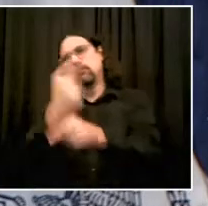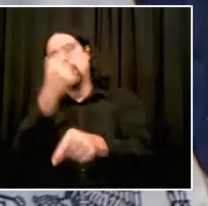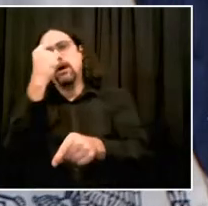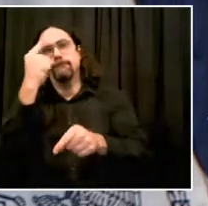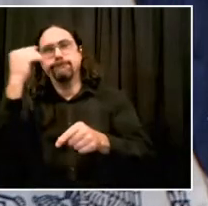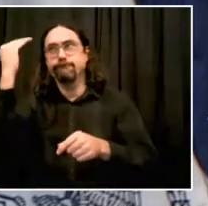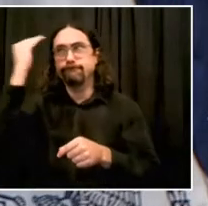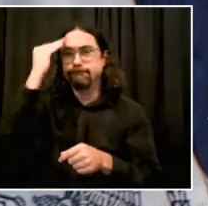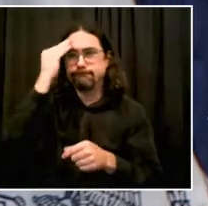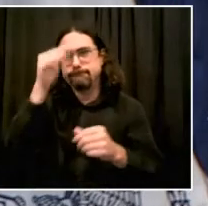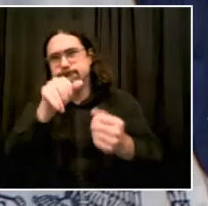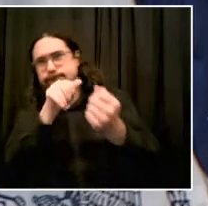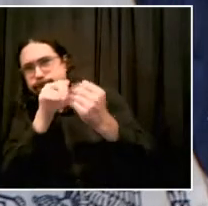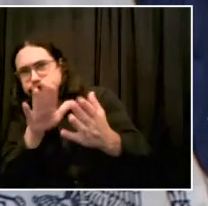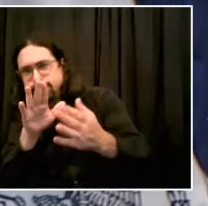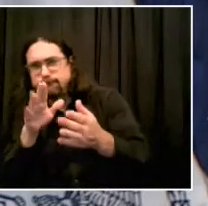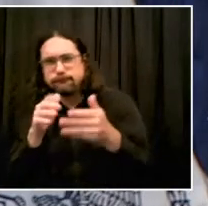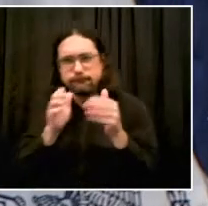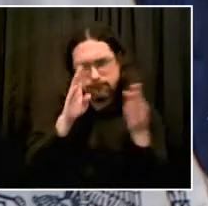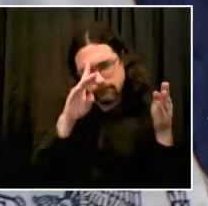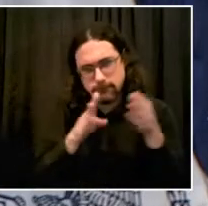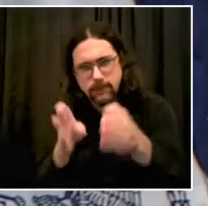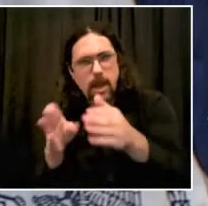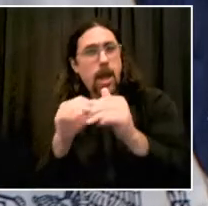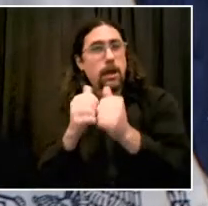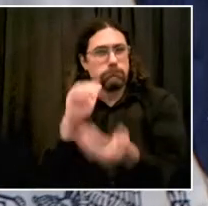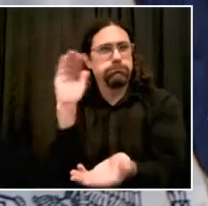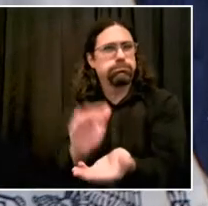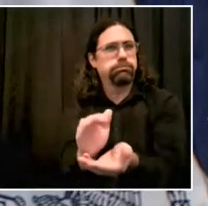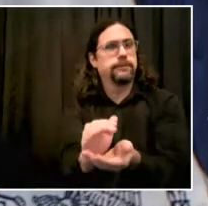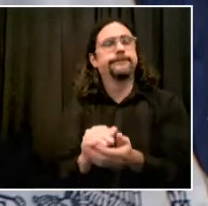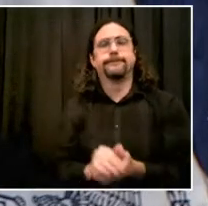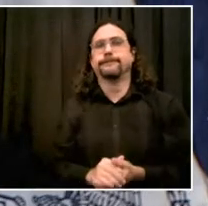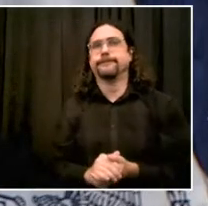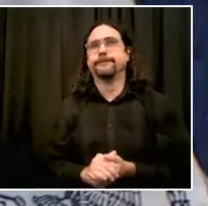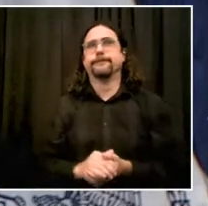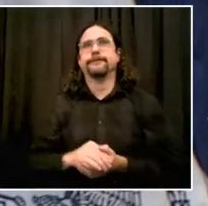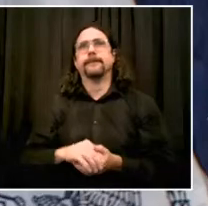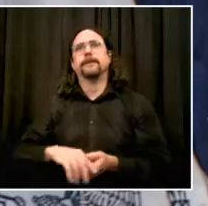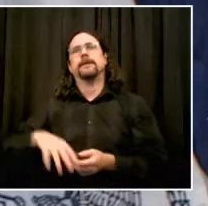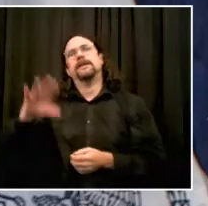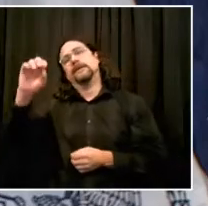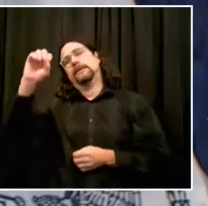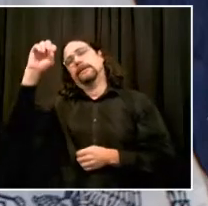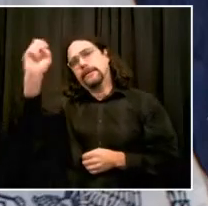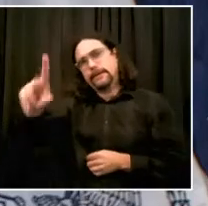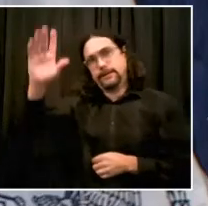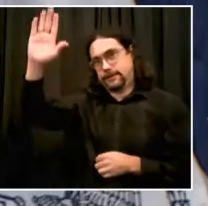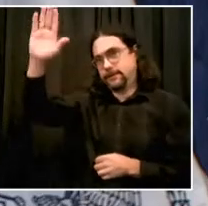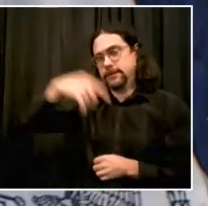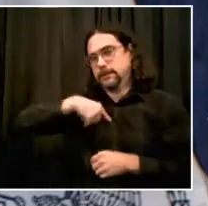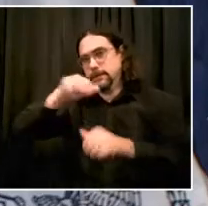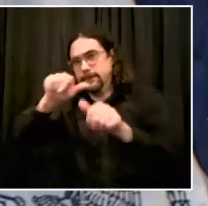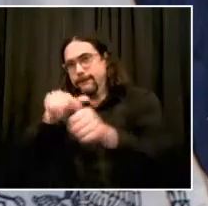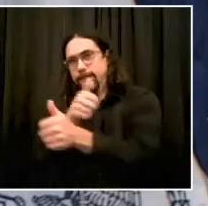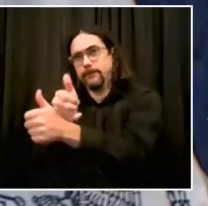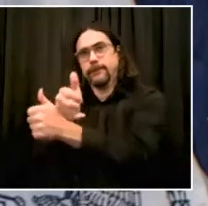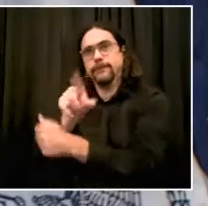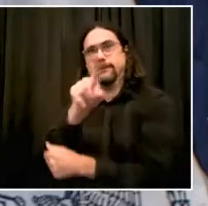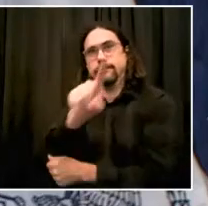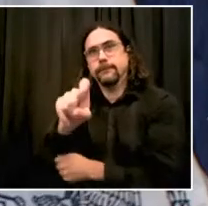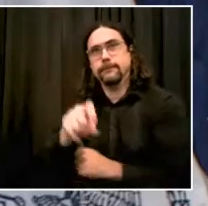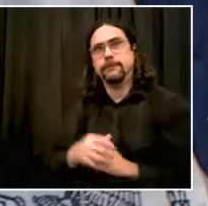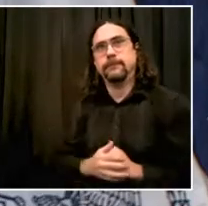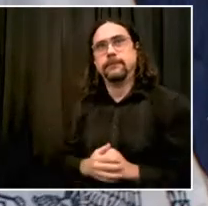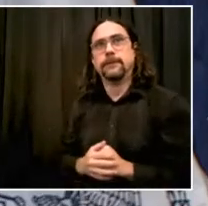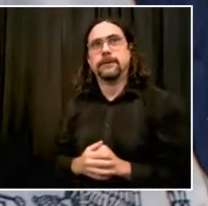Okay, just to follow up, but how much time do you give this program before you say more immediate action